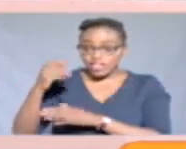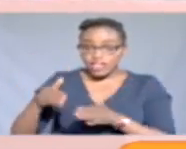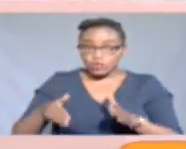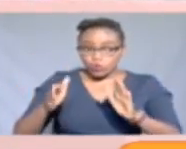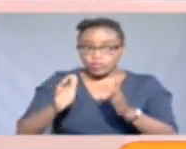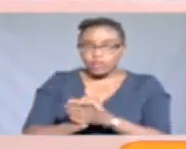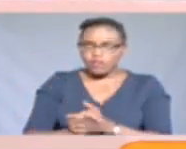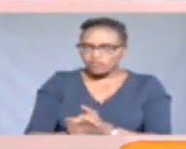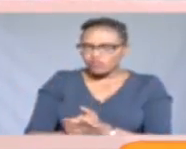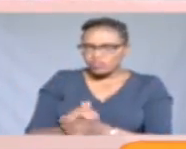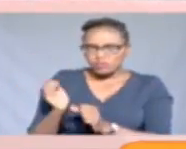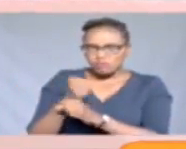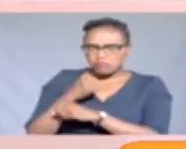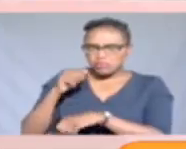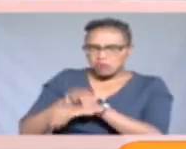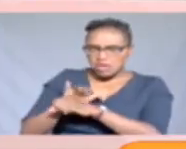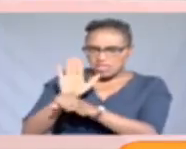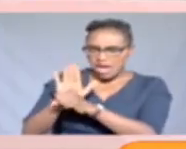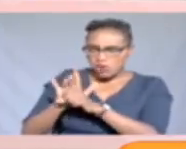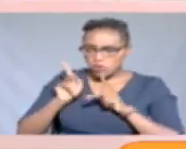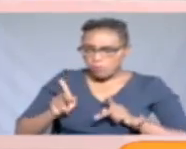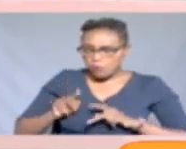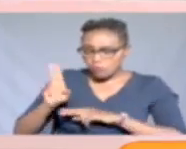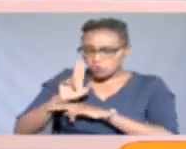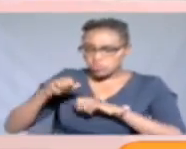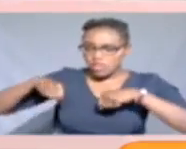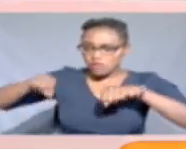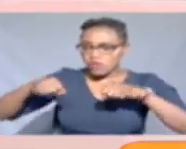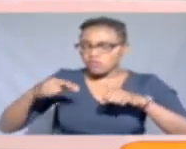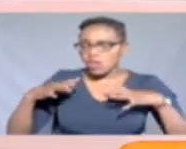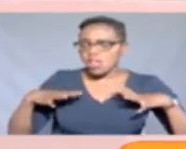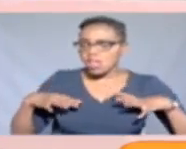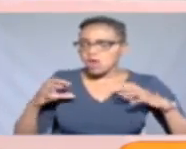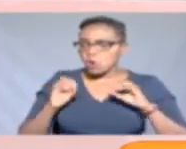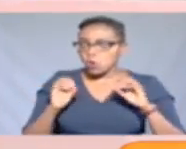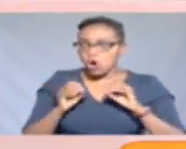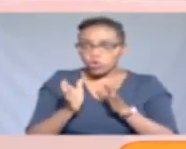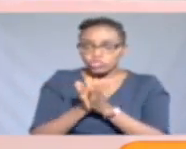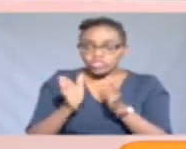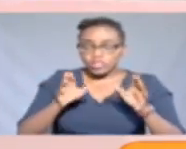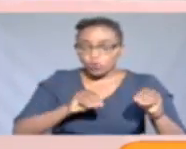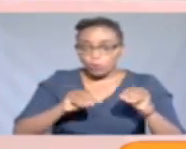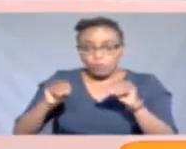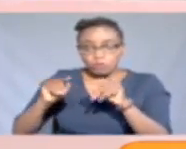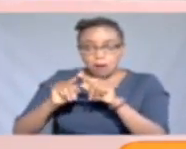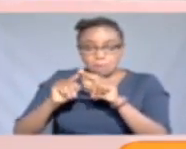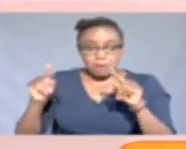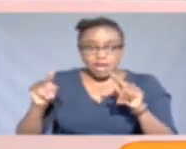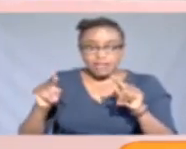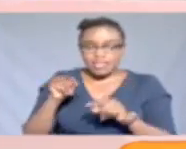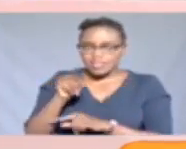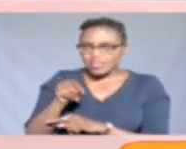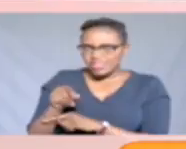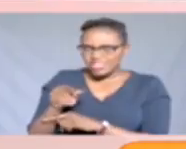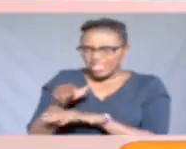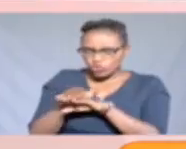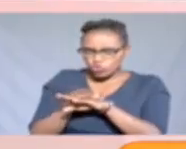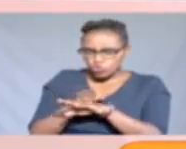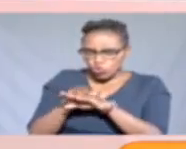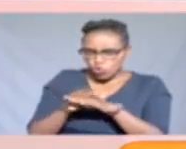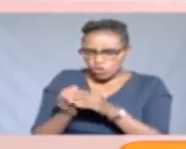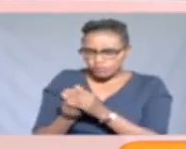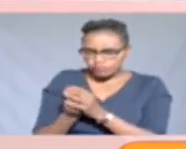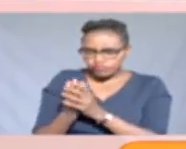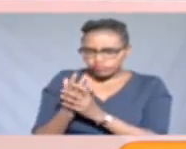roads, you wouldn't find many riding a motorbike for leisure or general commute. But it is a trend that is slowly growing,